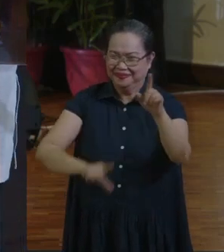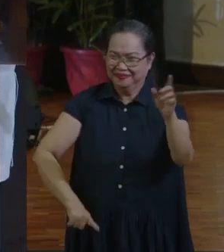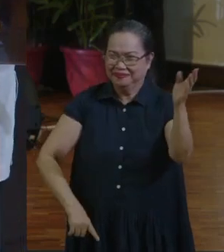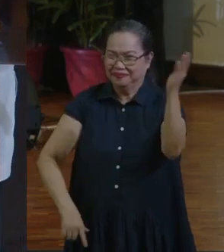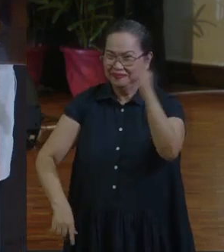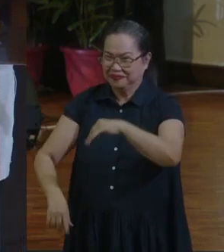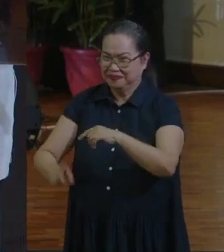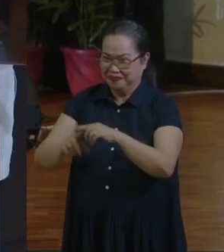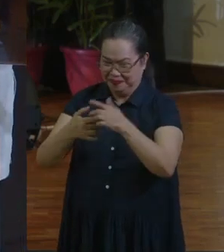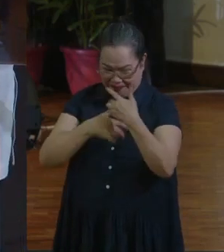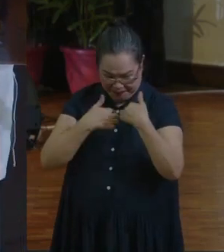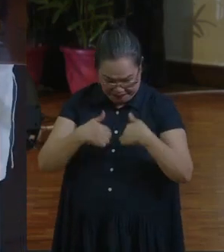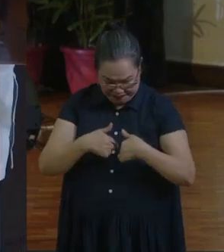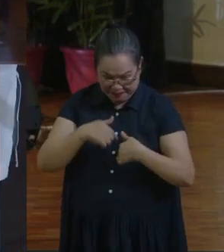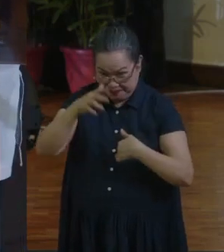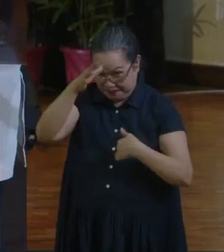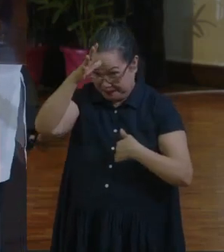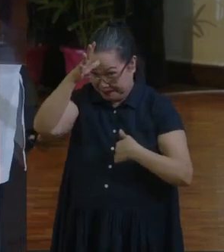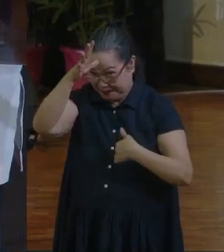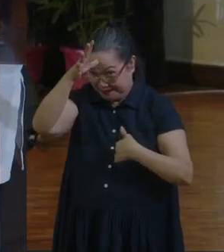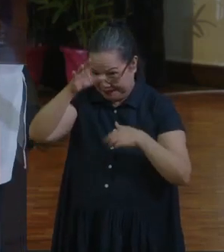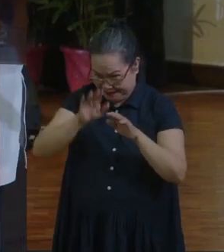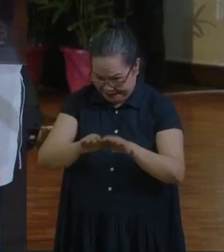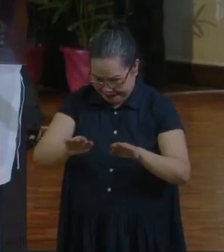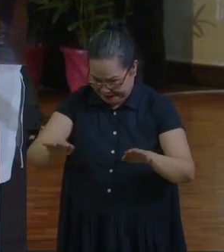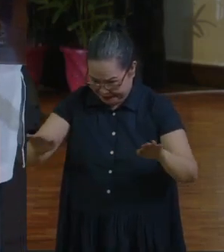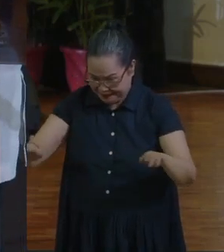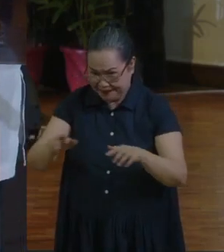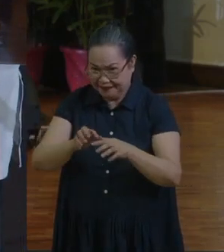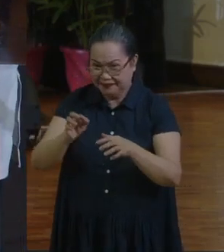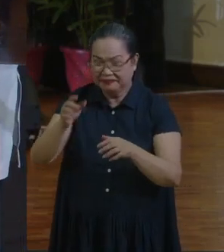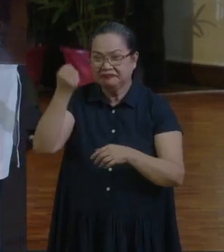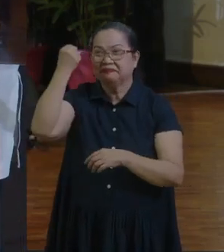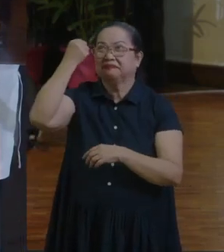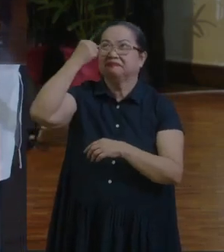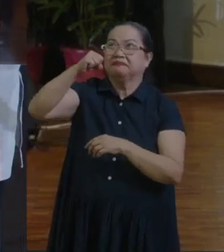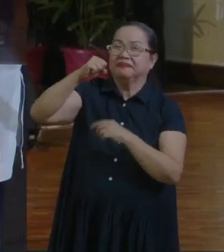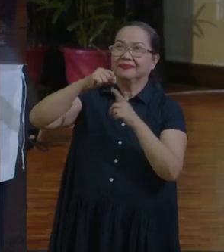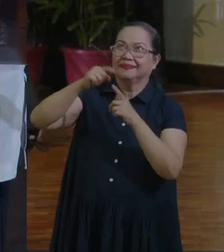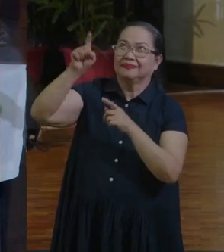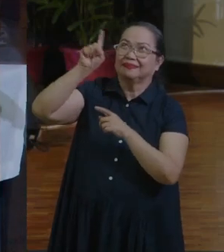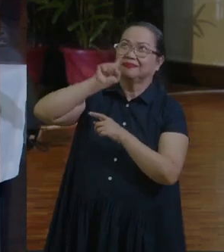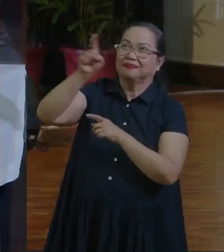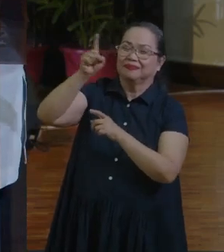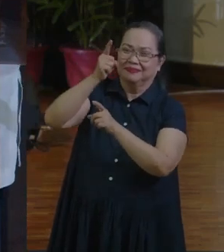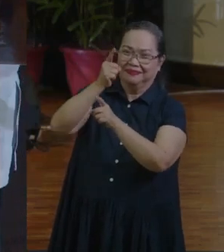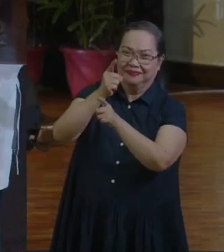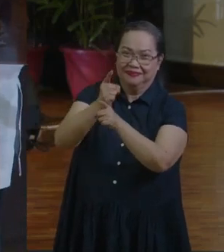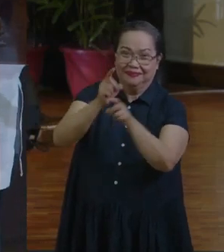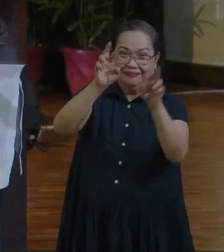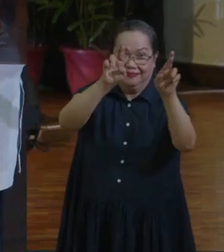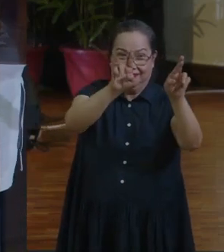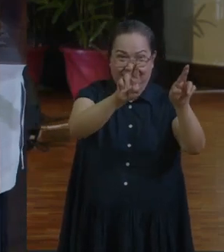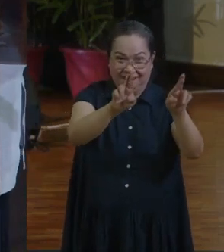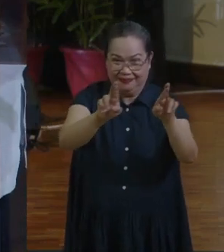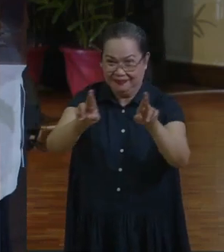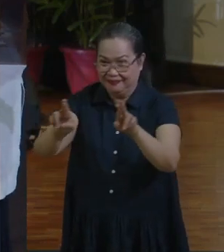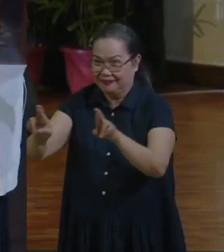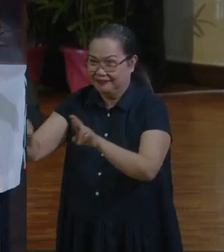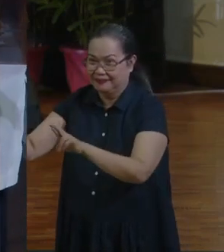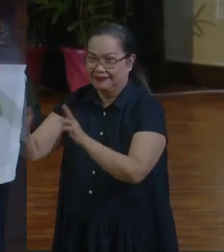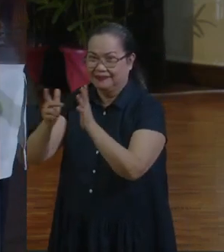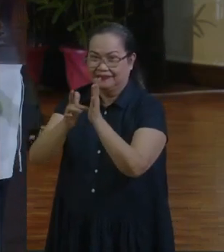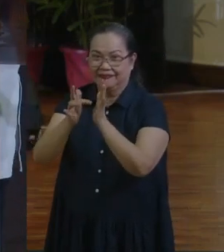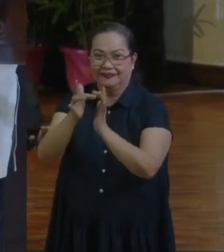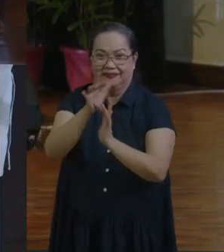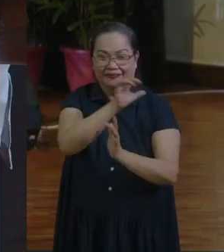"To turn the hearts of the fathers to the children, and the disobedient to the wisdom of the just, to make ready for the Lord